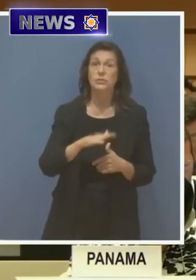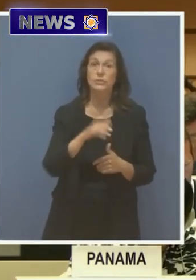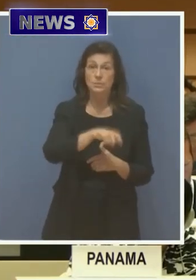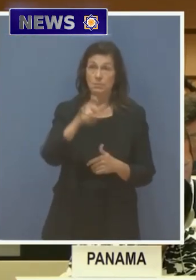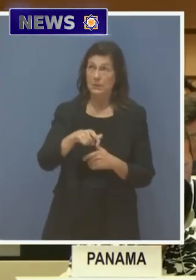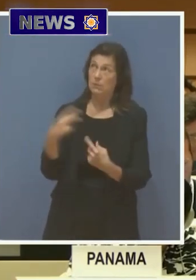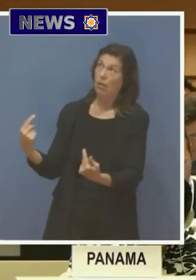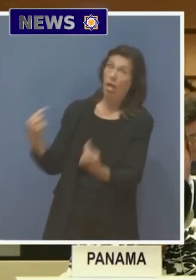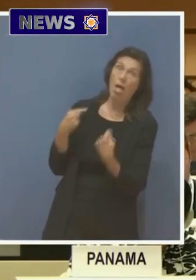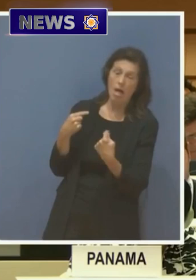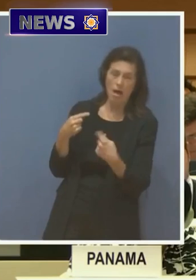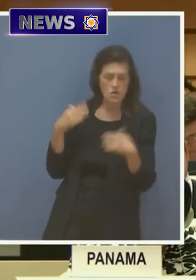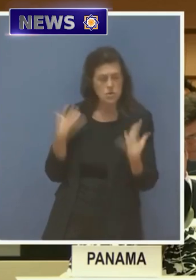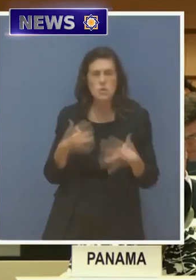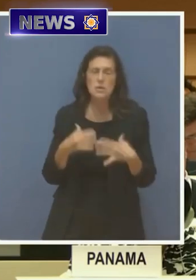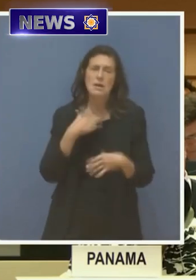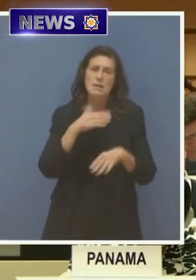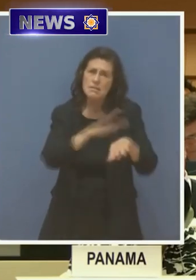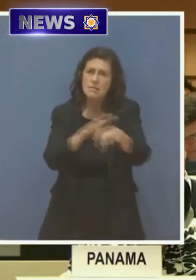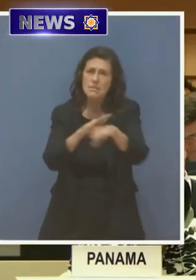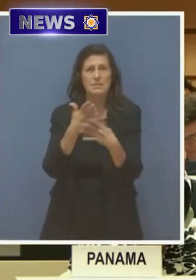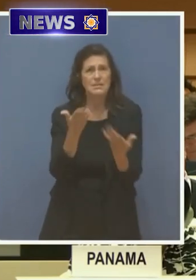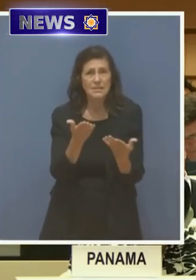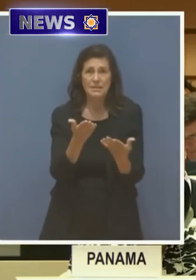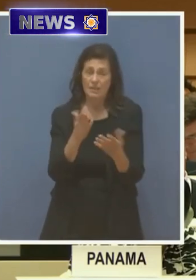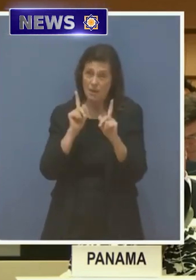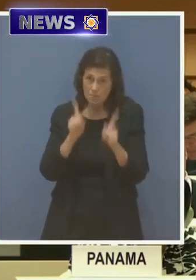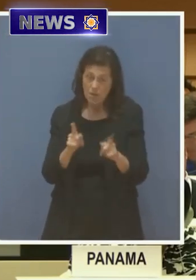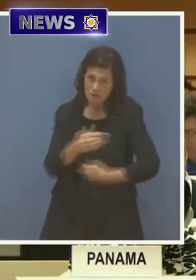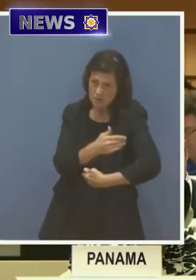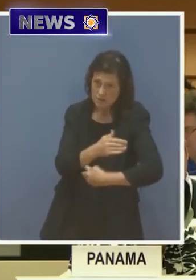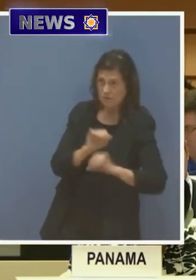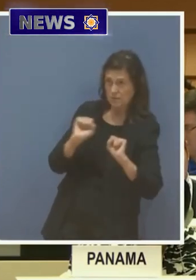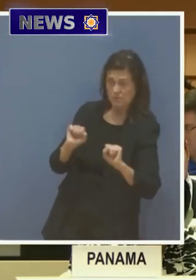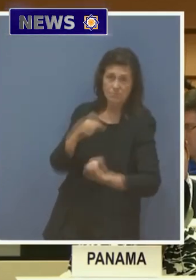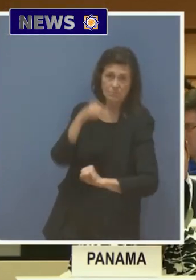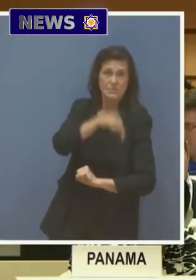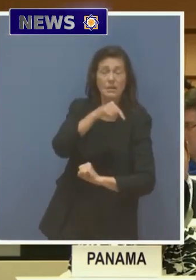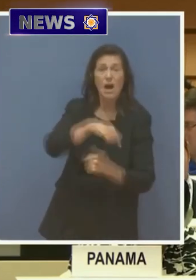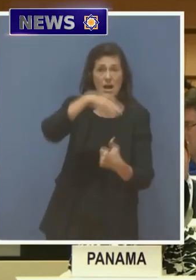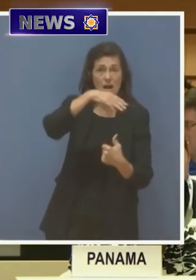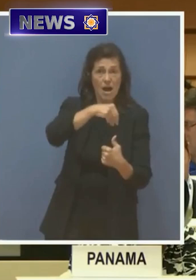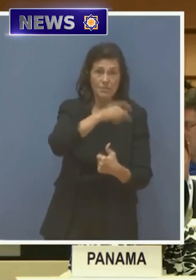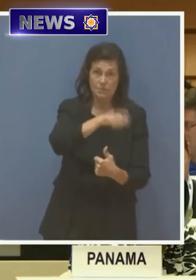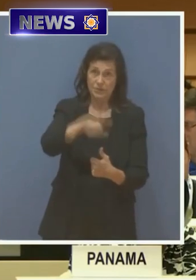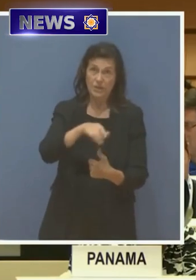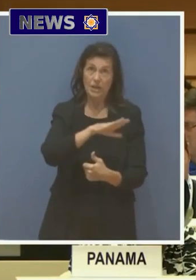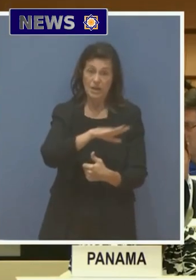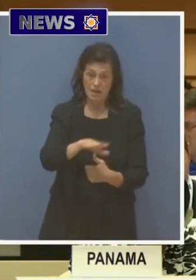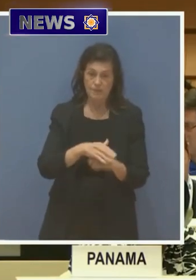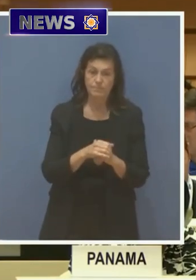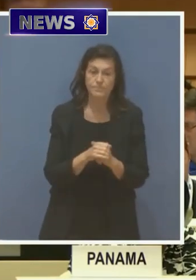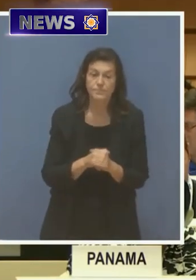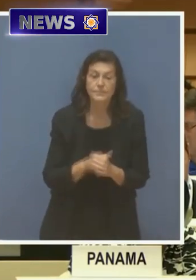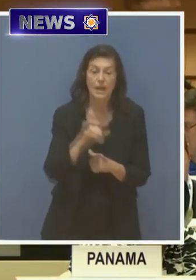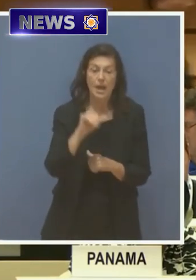we have commemorated these days, indigenous nations and peoples have obtained a declaration on the rights of indigenous peoples. And this is still not